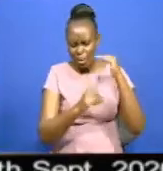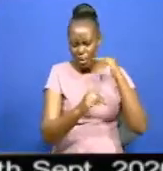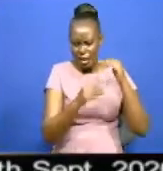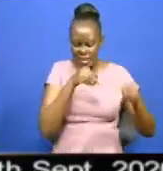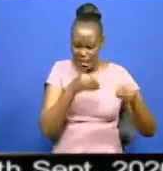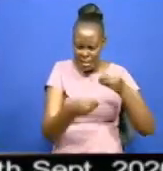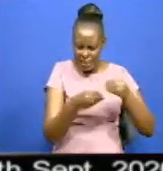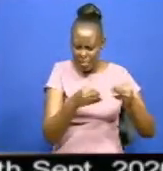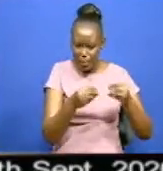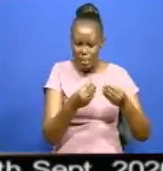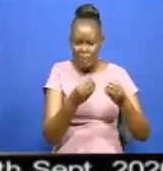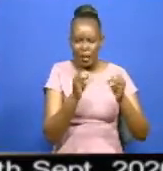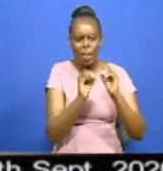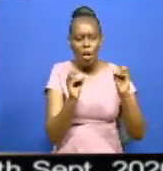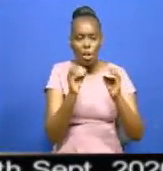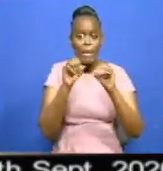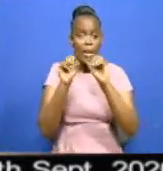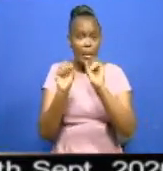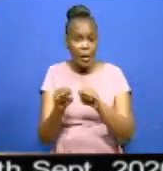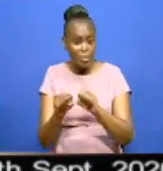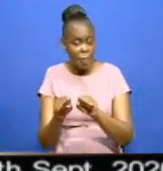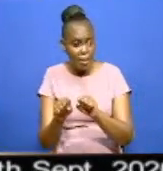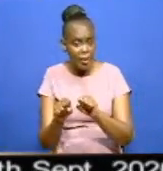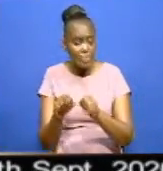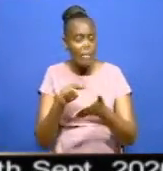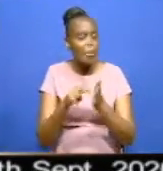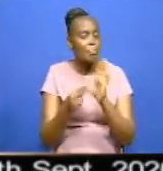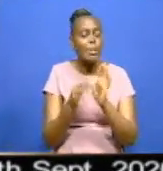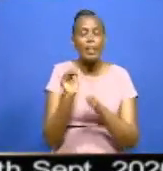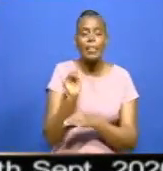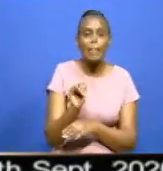not inability. And therefore,